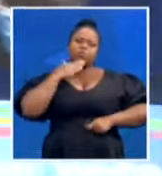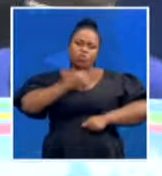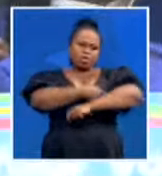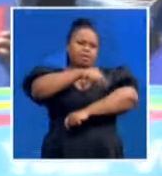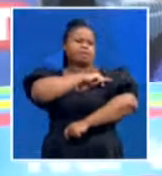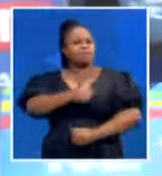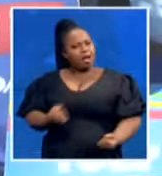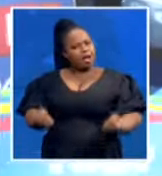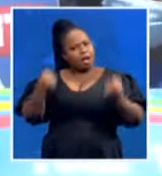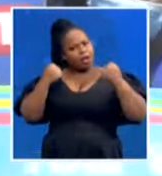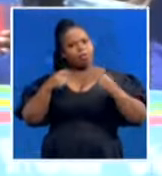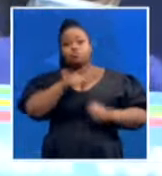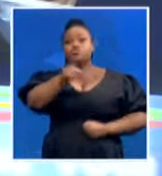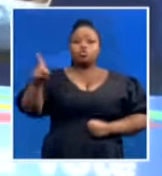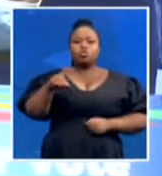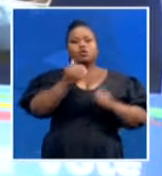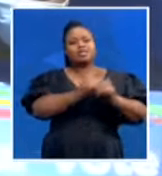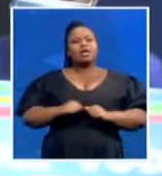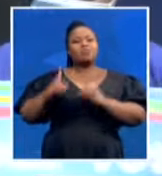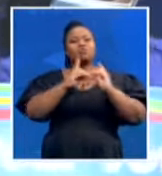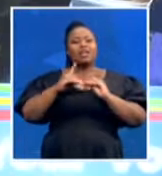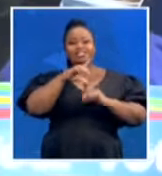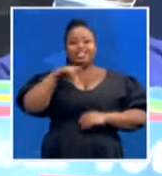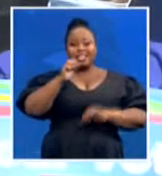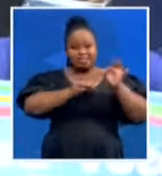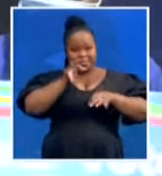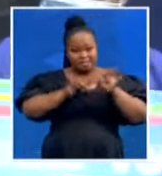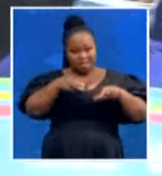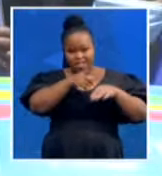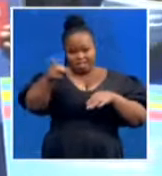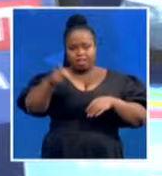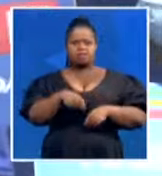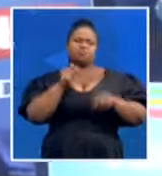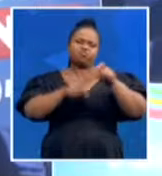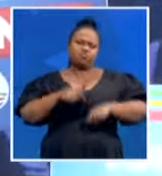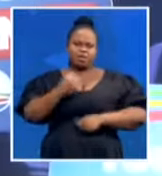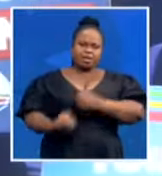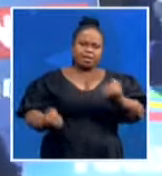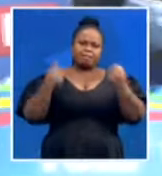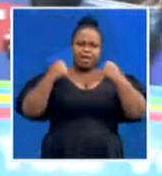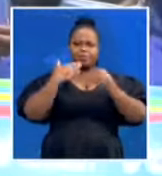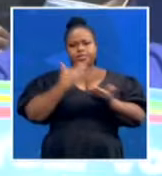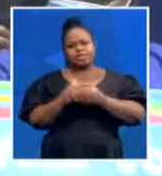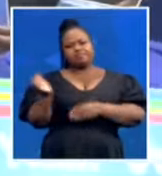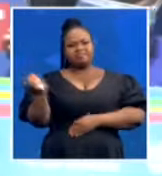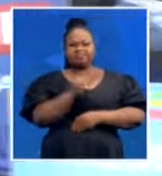have the power. All of you have the power. Uqesha nokugxotha uhulumeni